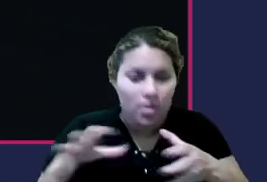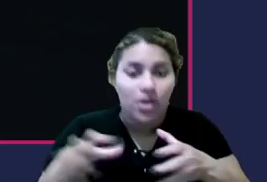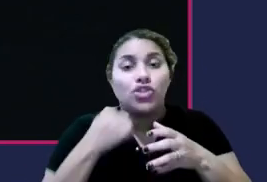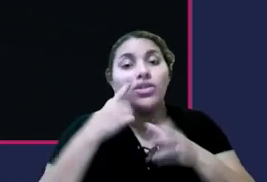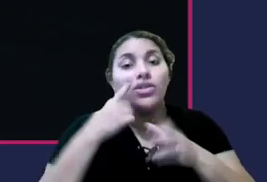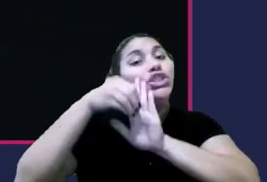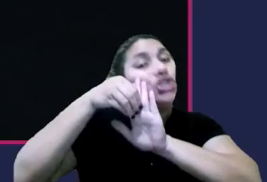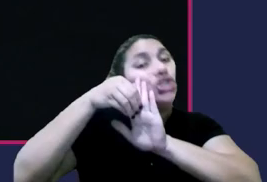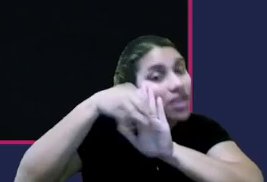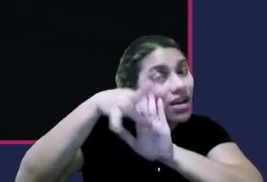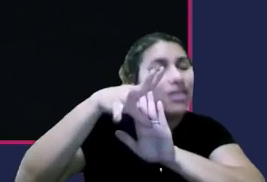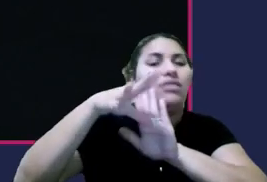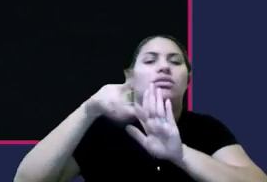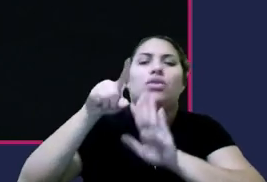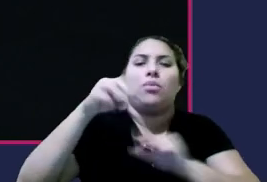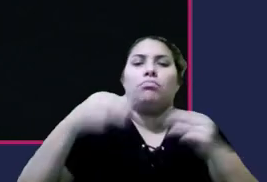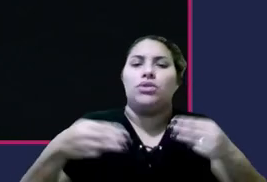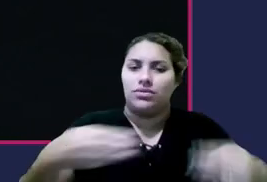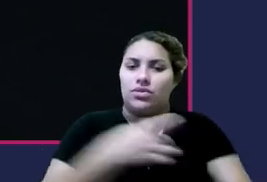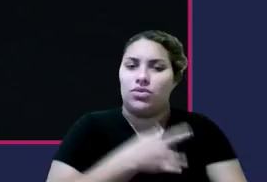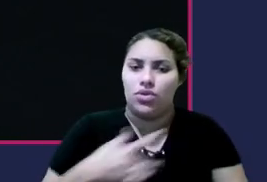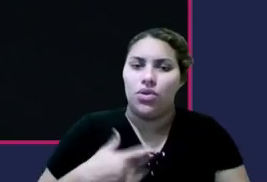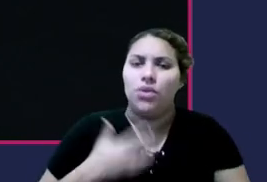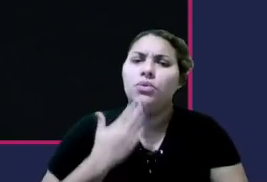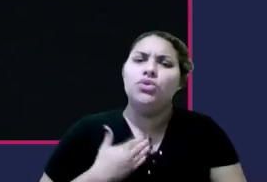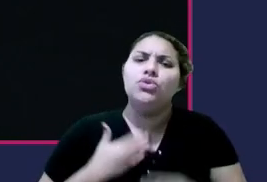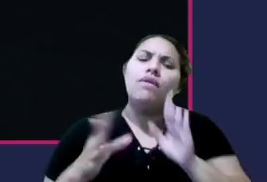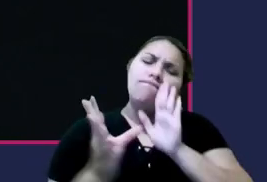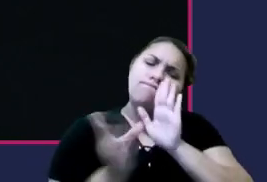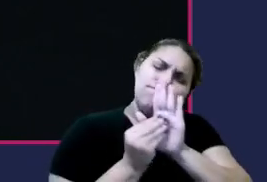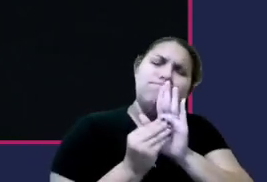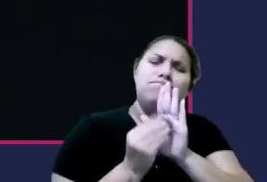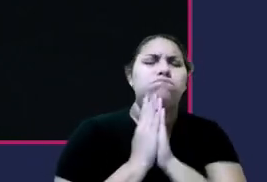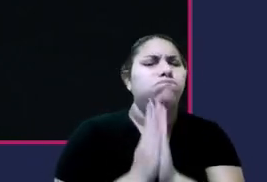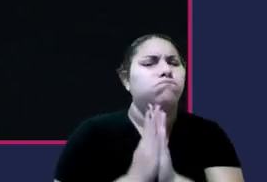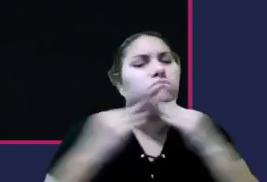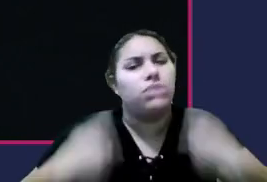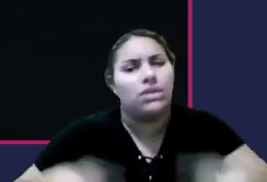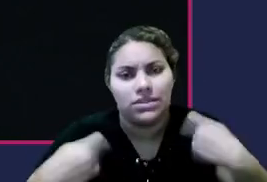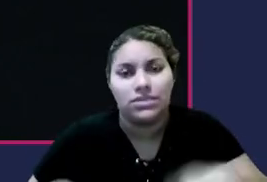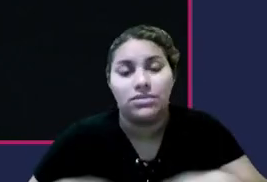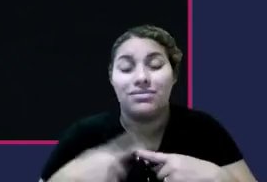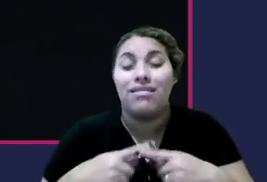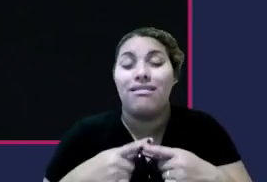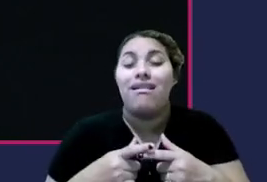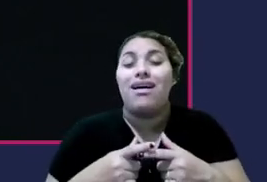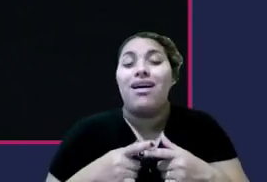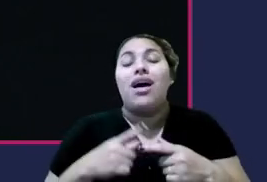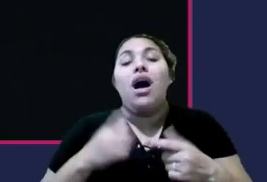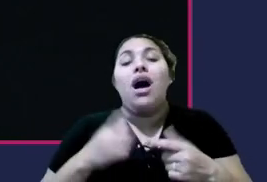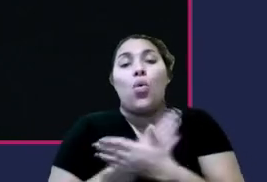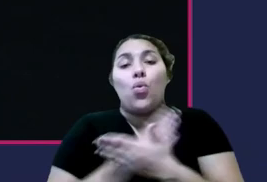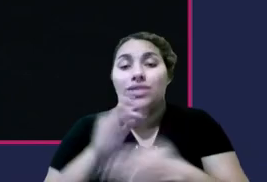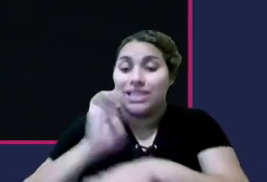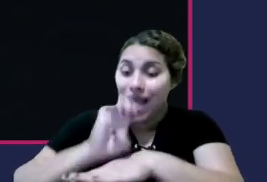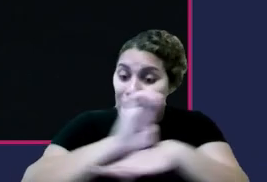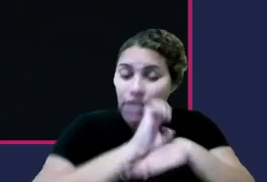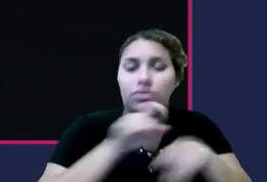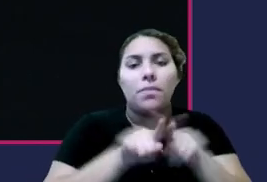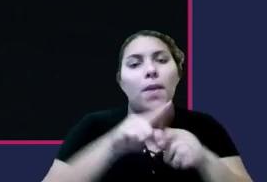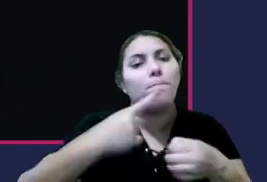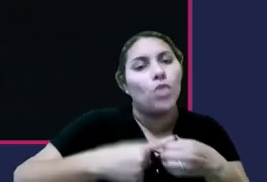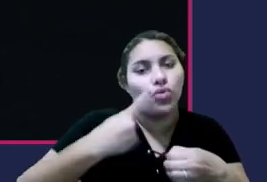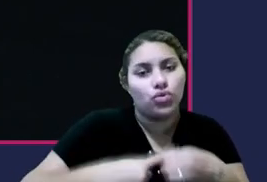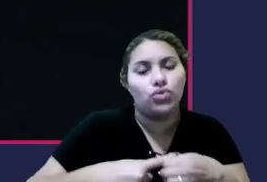forces because we referred it to the Ministry of Health. We asked it to be implemented. We have the need that